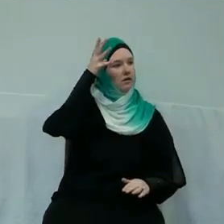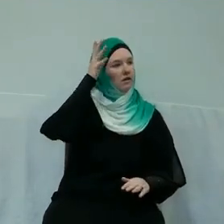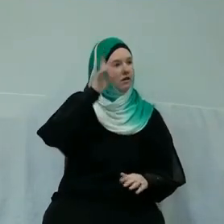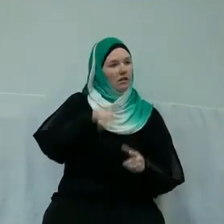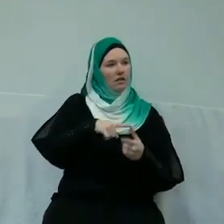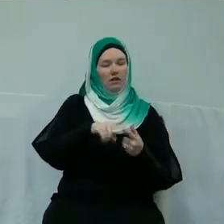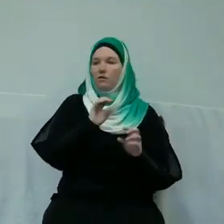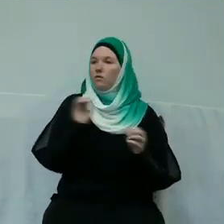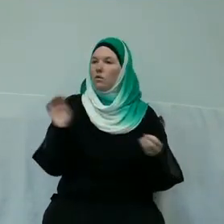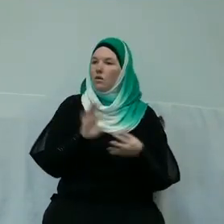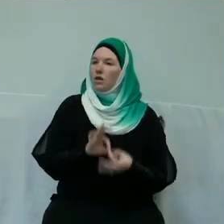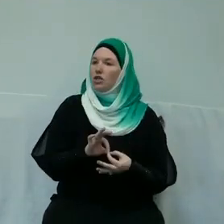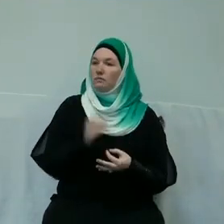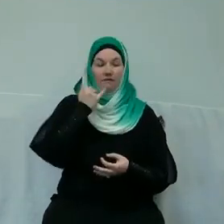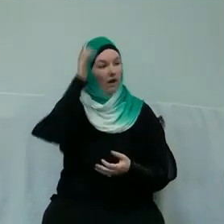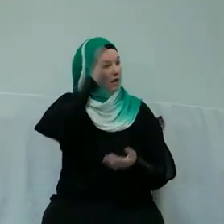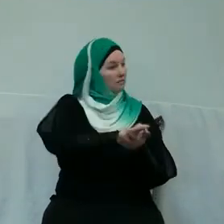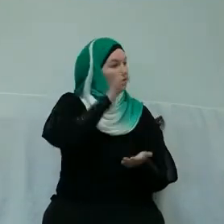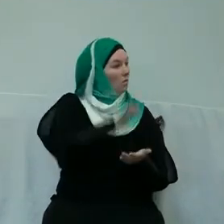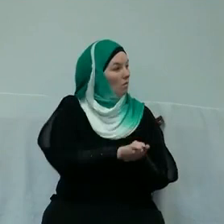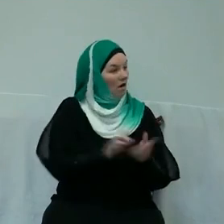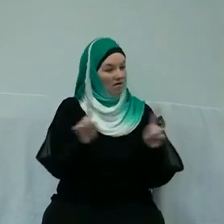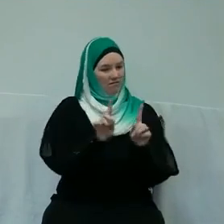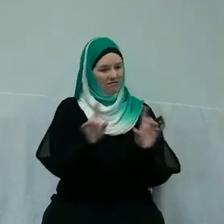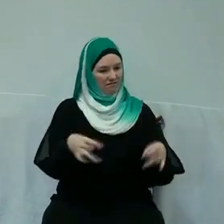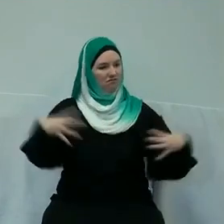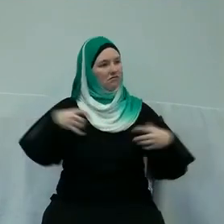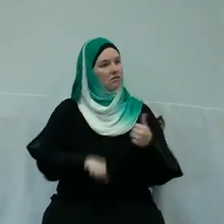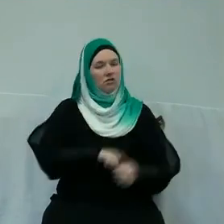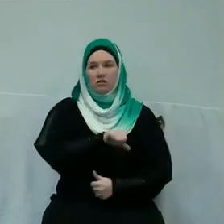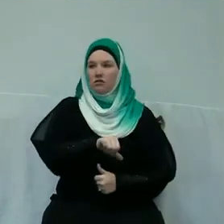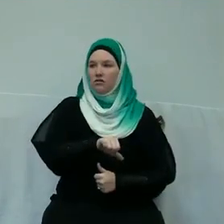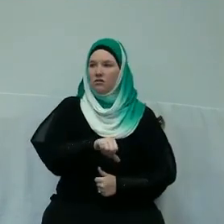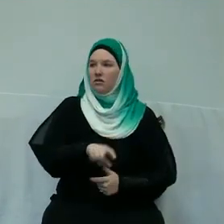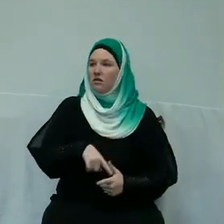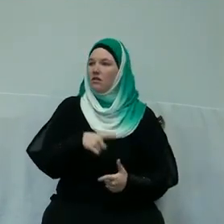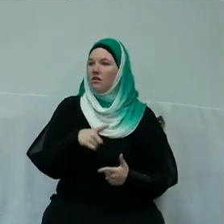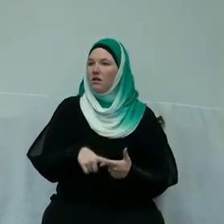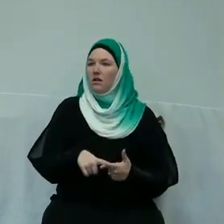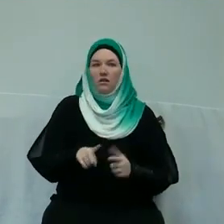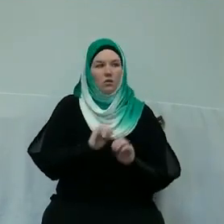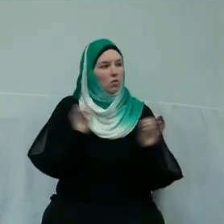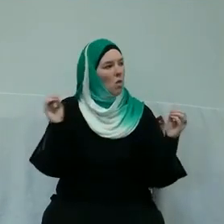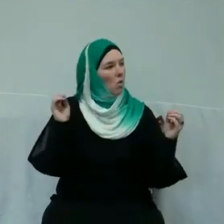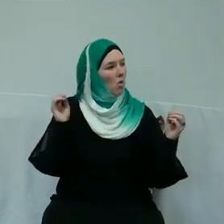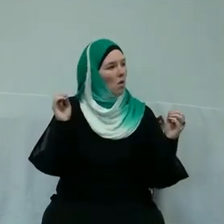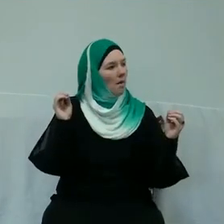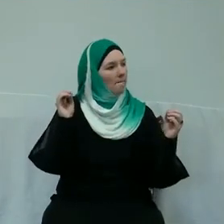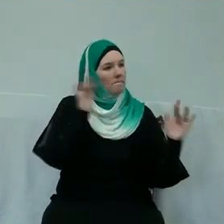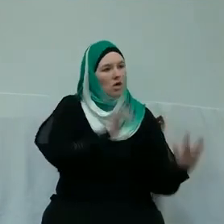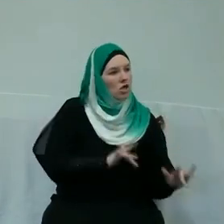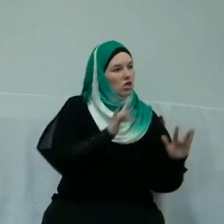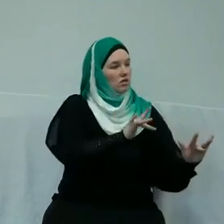no relationship. If a husband and wife are resentful towards each other, then there is no mercy, there is